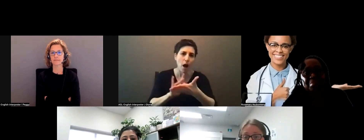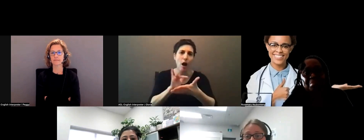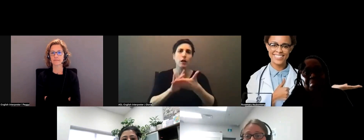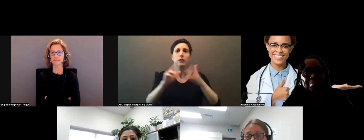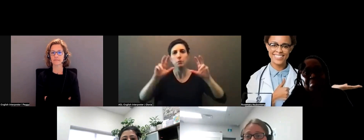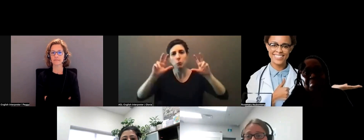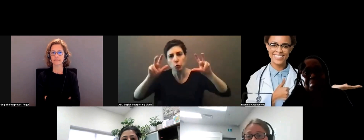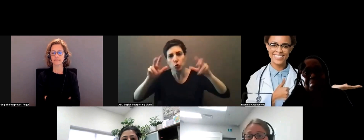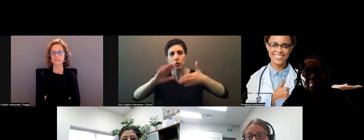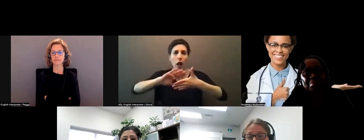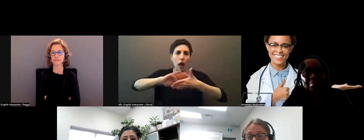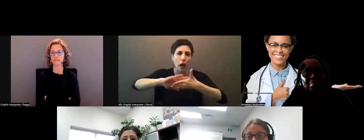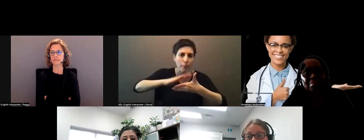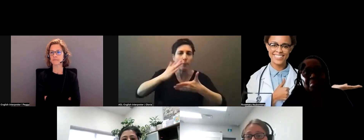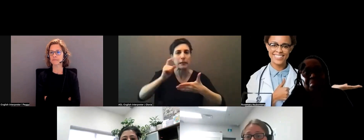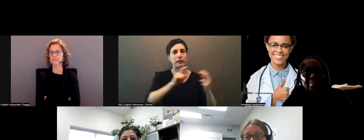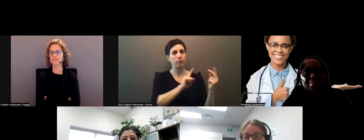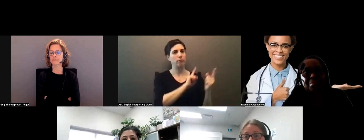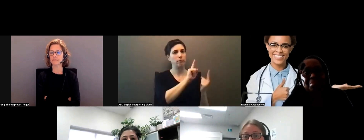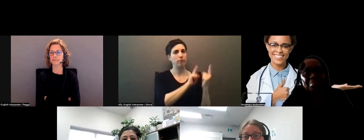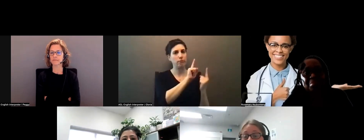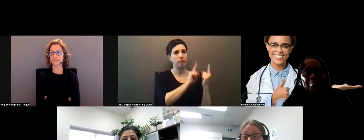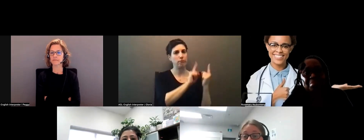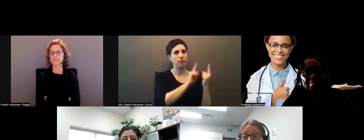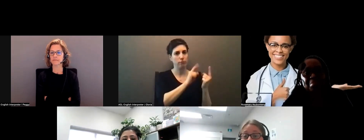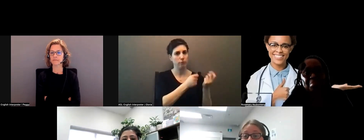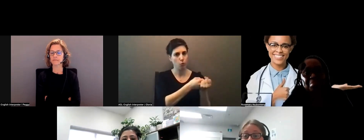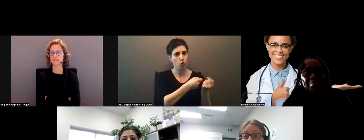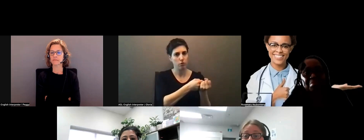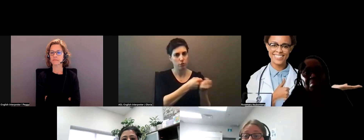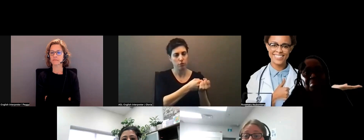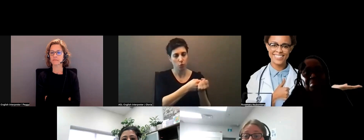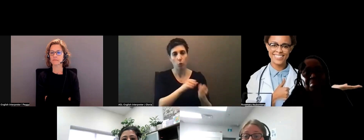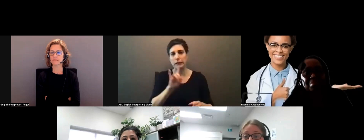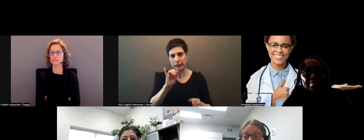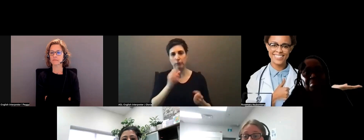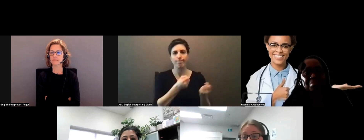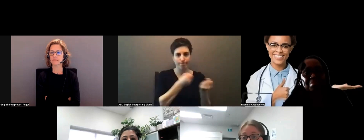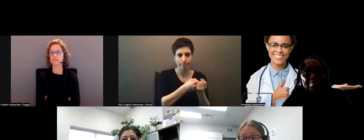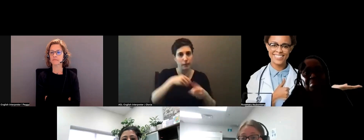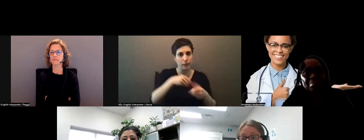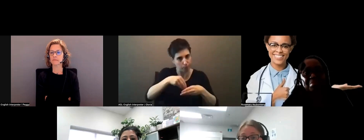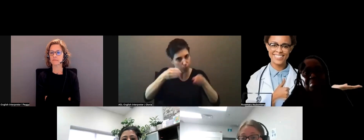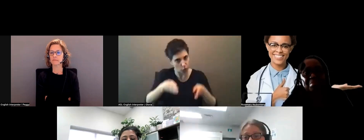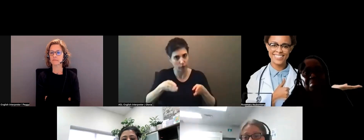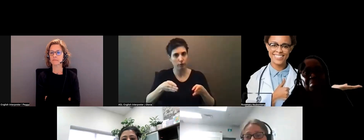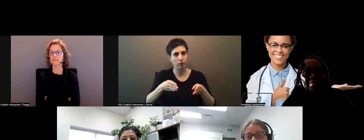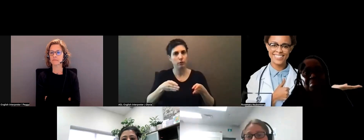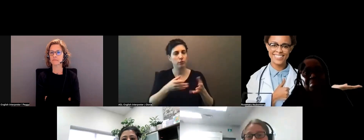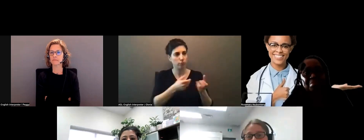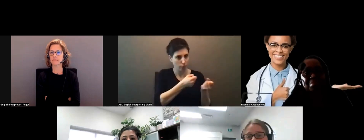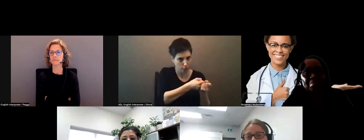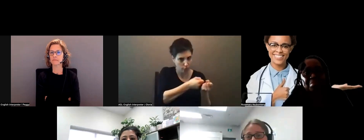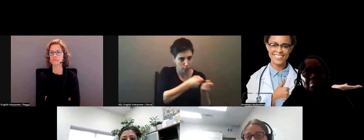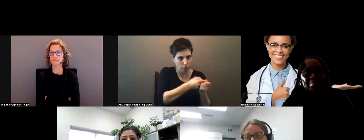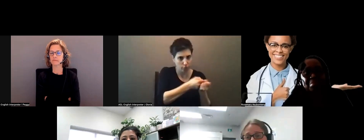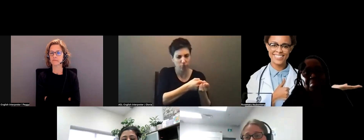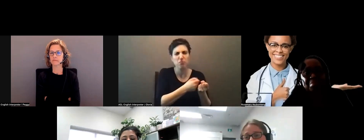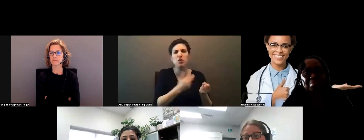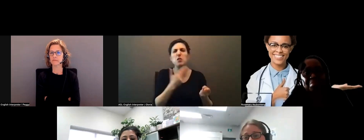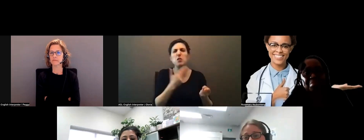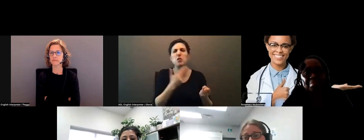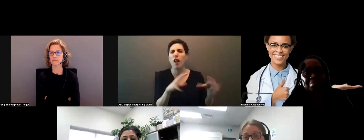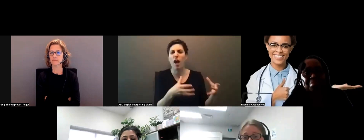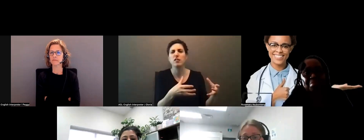support. So we had a chance to support based on the capacity, we were able to